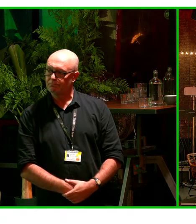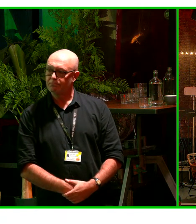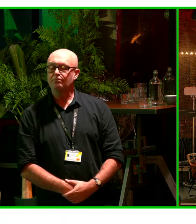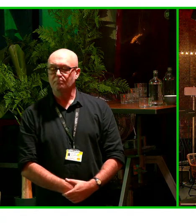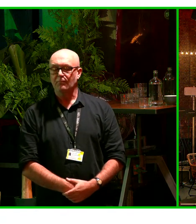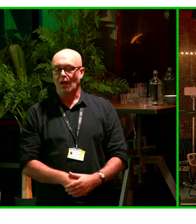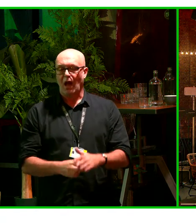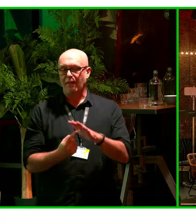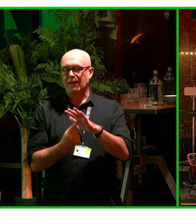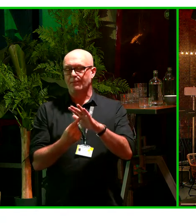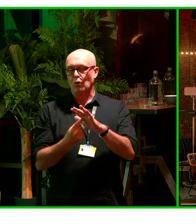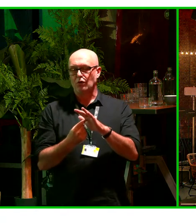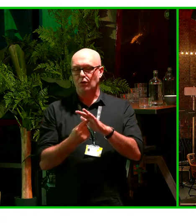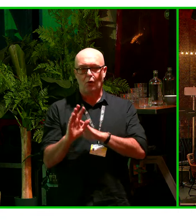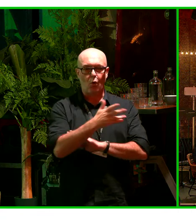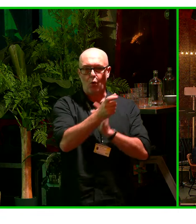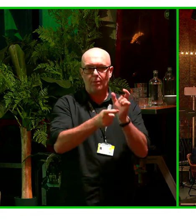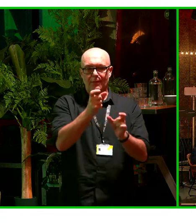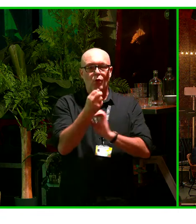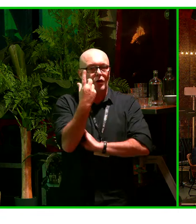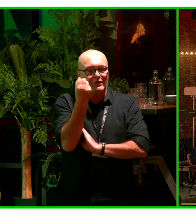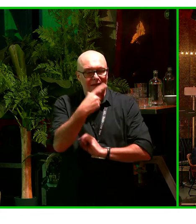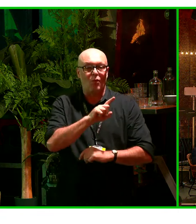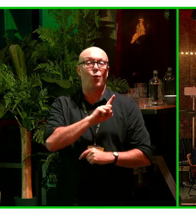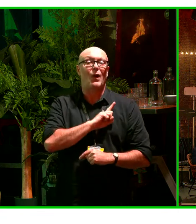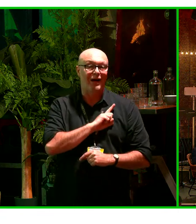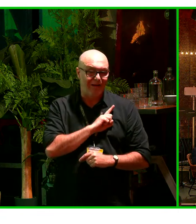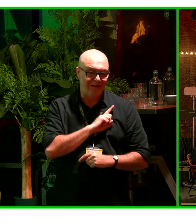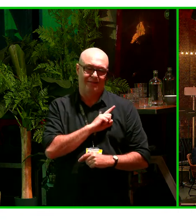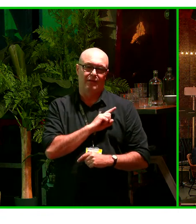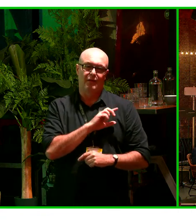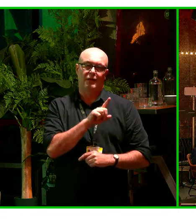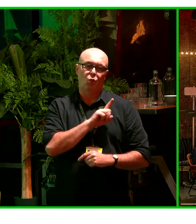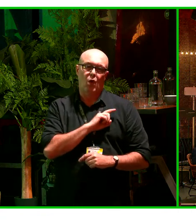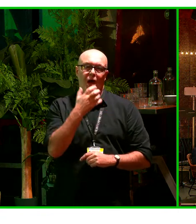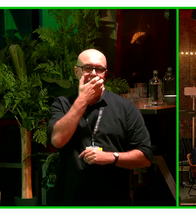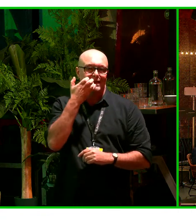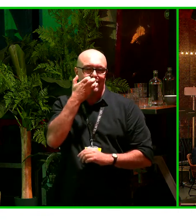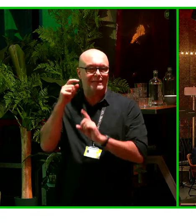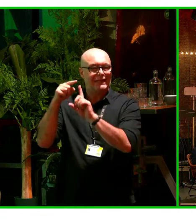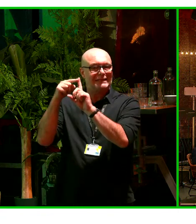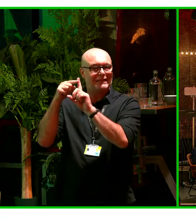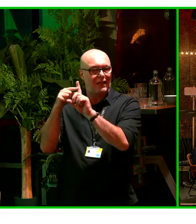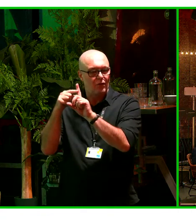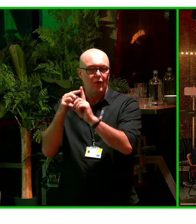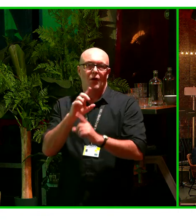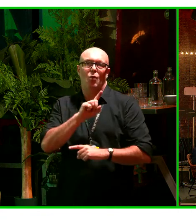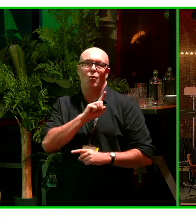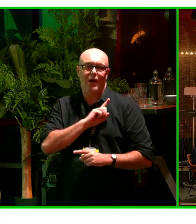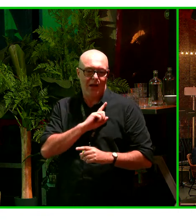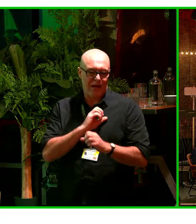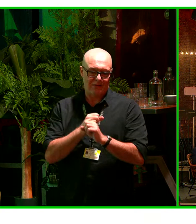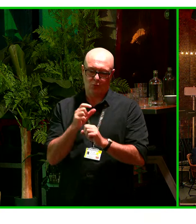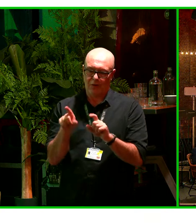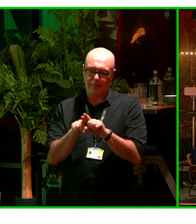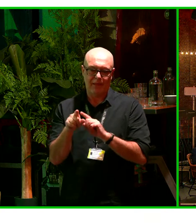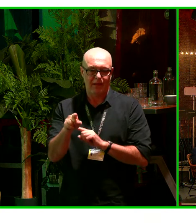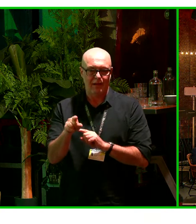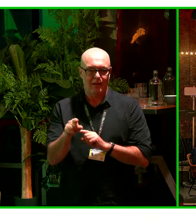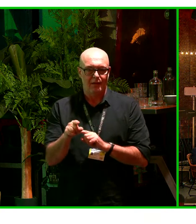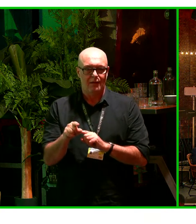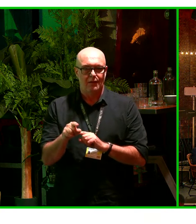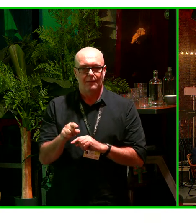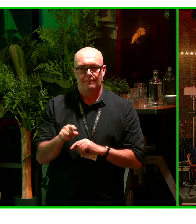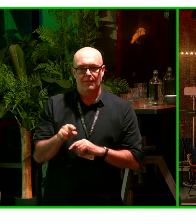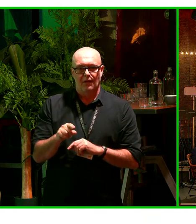I doing this? Why is it colder in the office? Why is the heating not on? It's getting people to move away from thinking, my boss